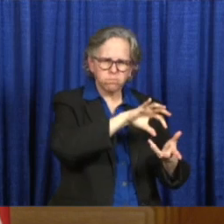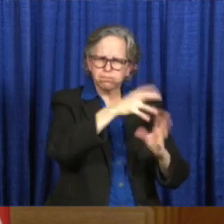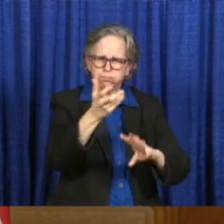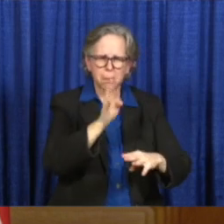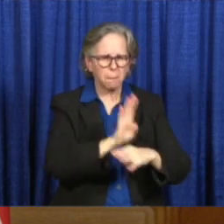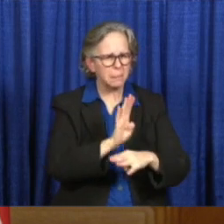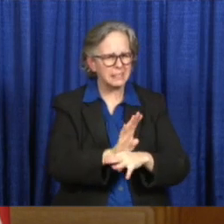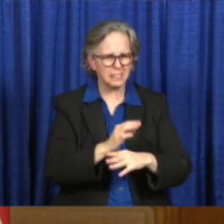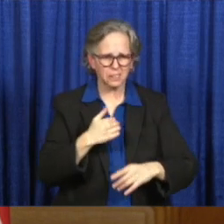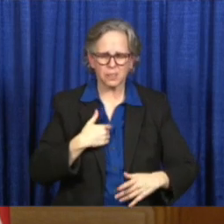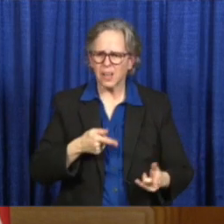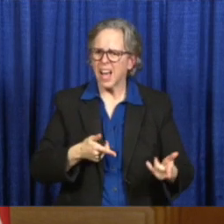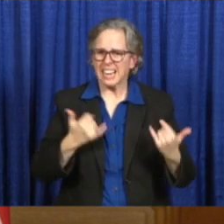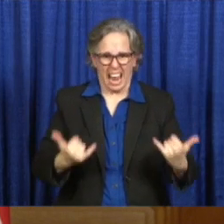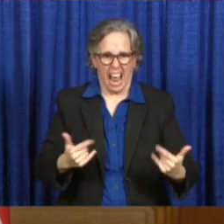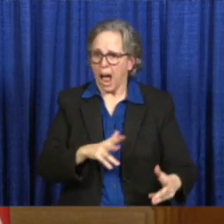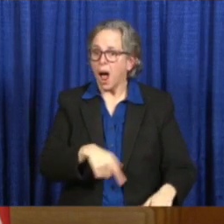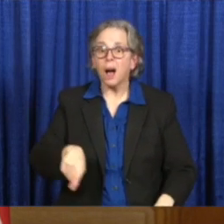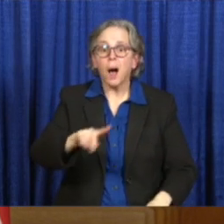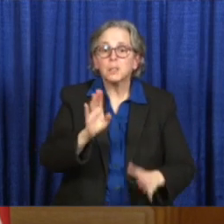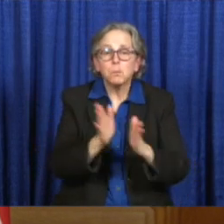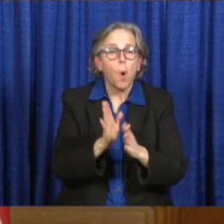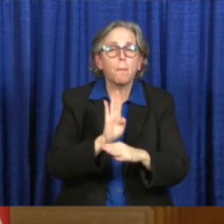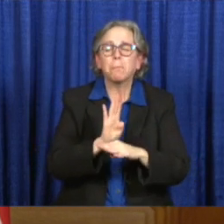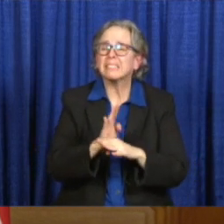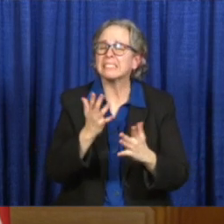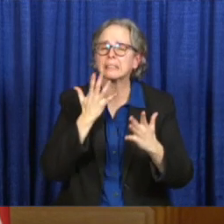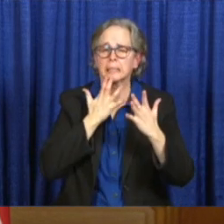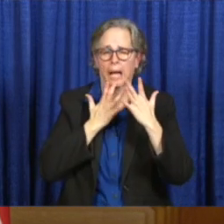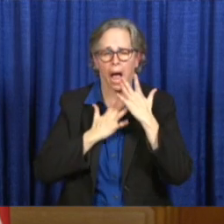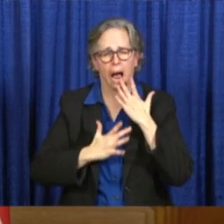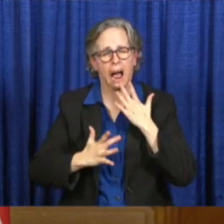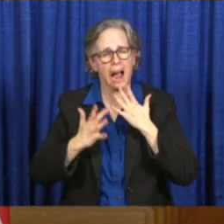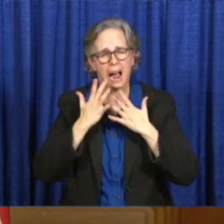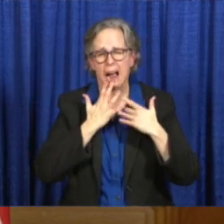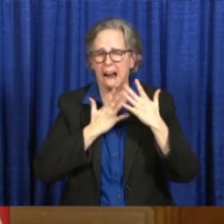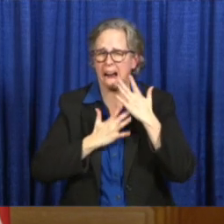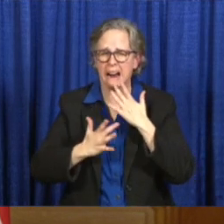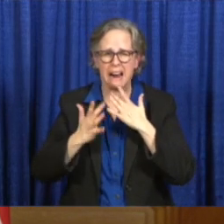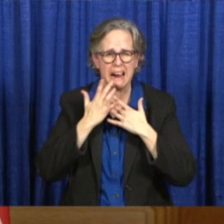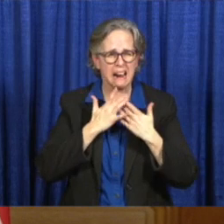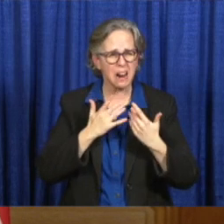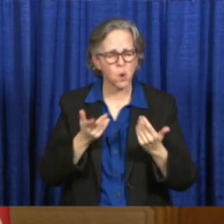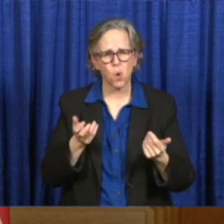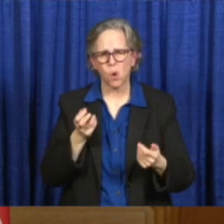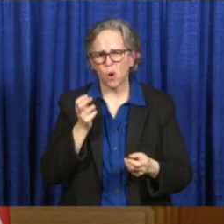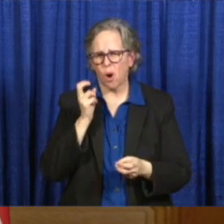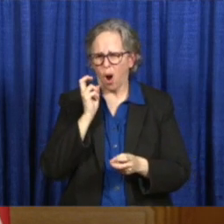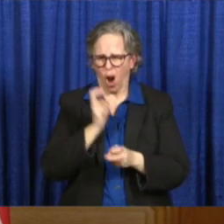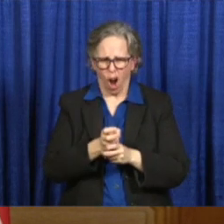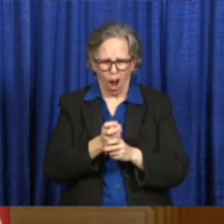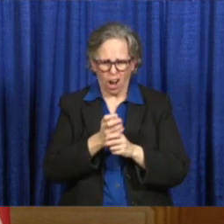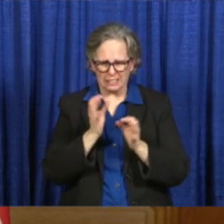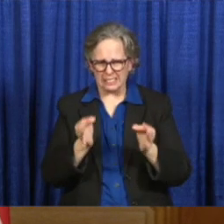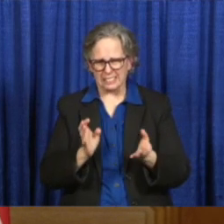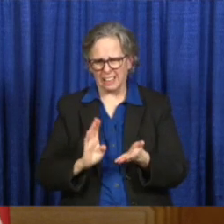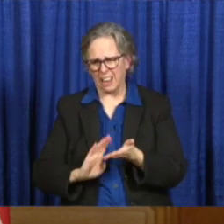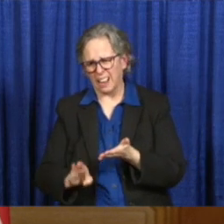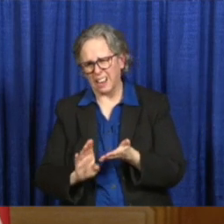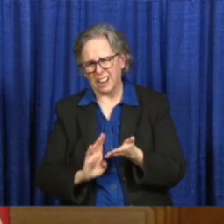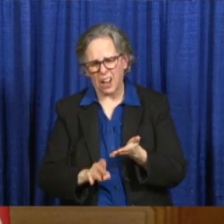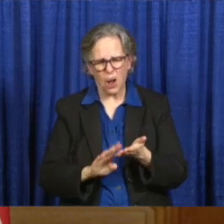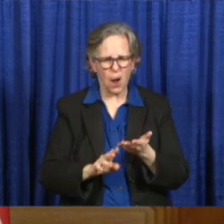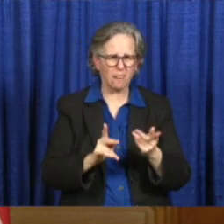hurting. We know that they've had to make some very, very tough choices. We also know that our small